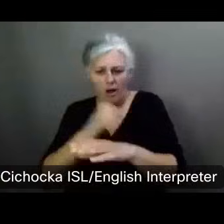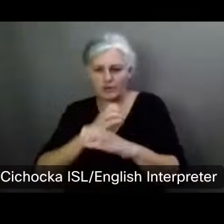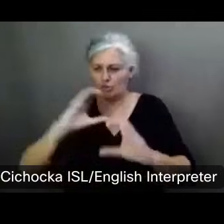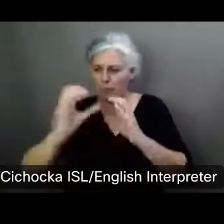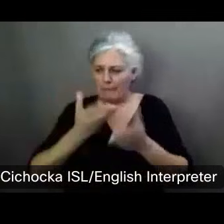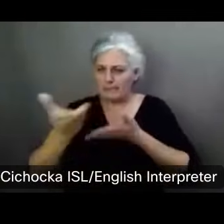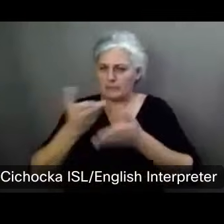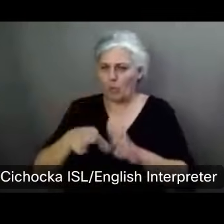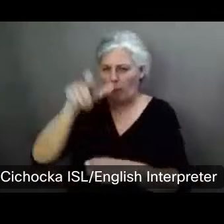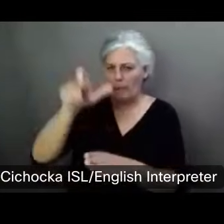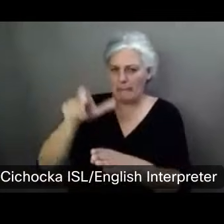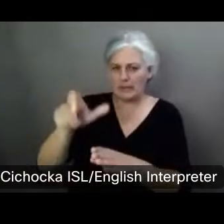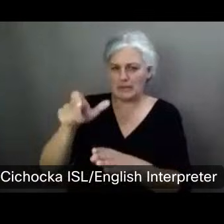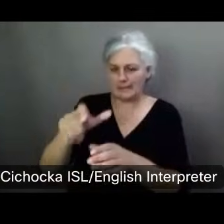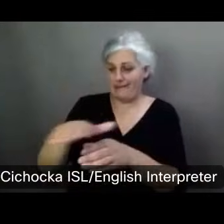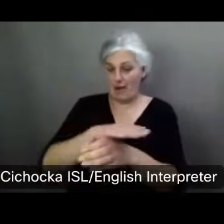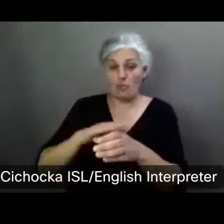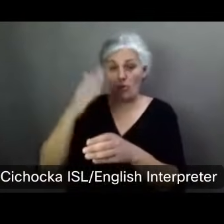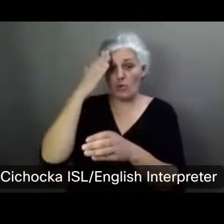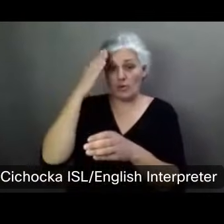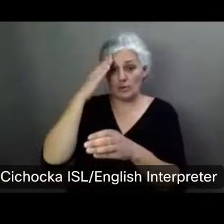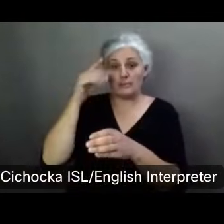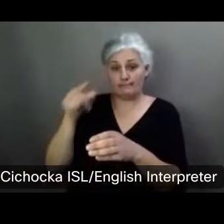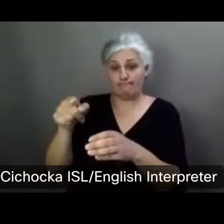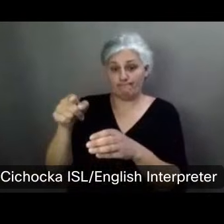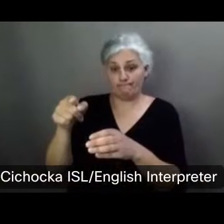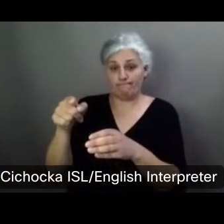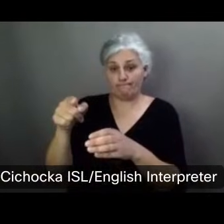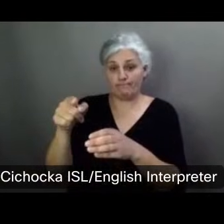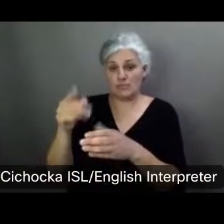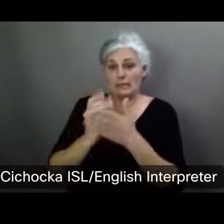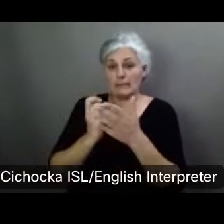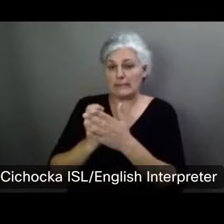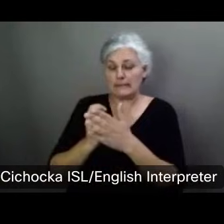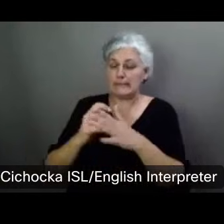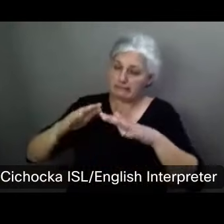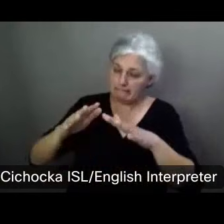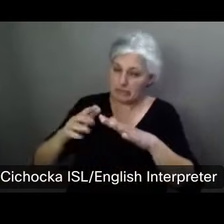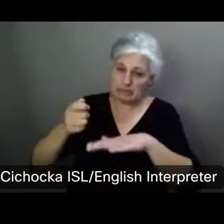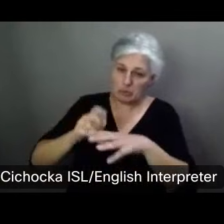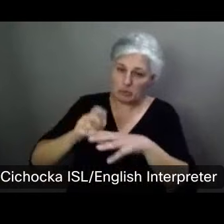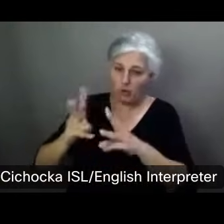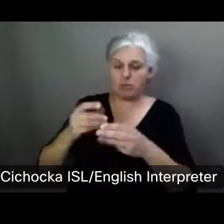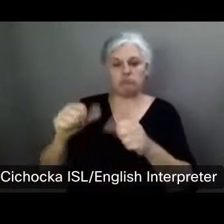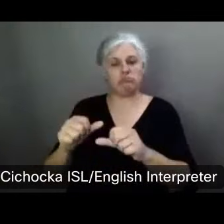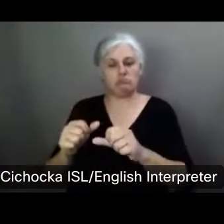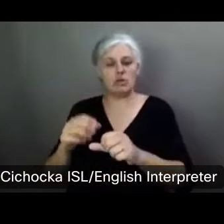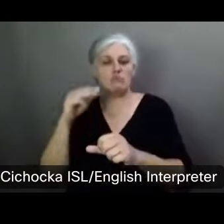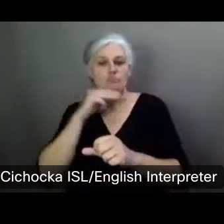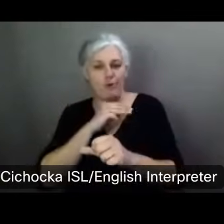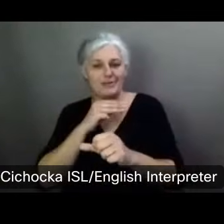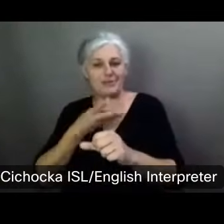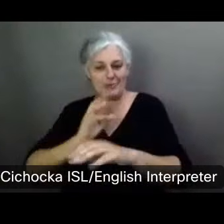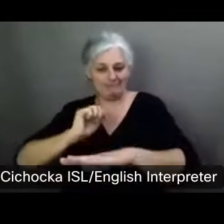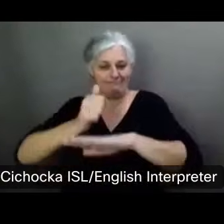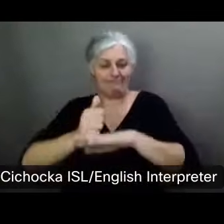patients, which is an area that we know we fall down on time and time again. So it's a really important point. Thank you, Bernie, and thank you